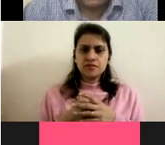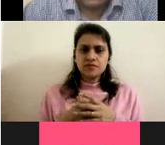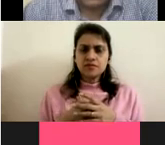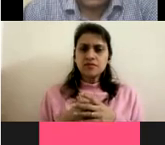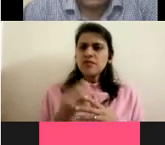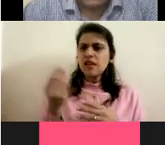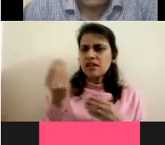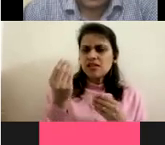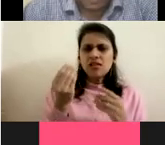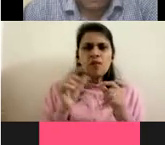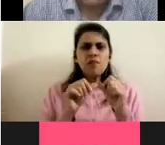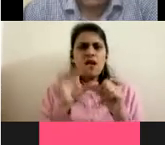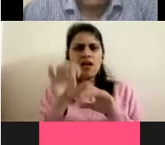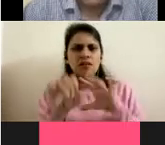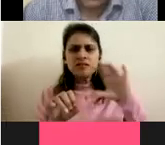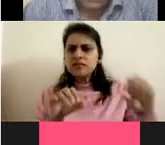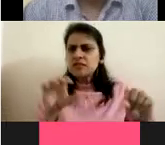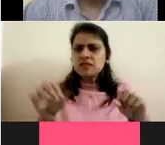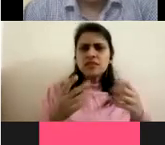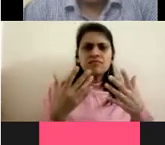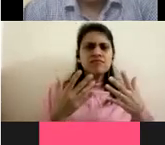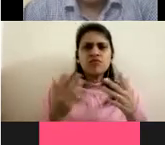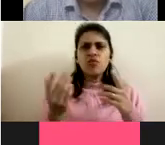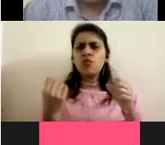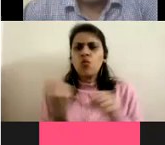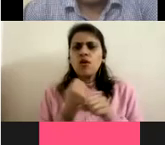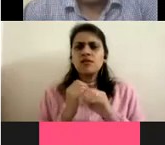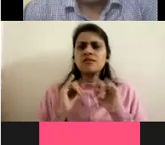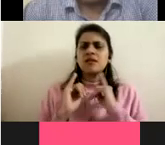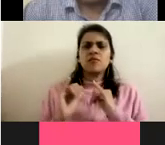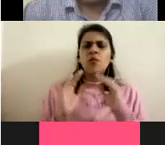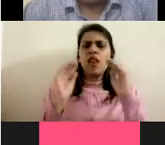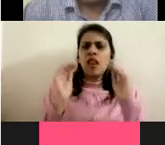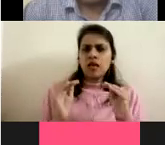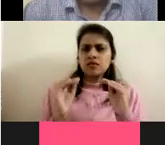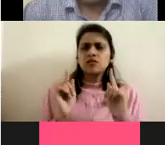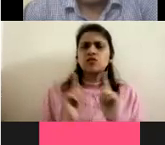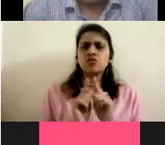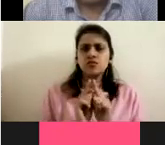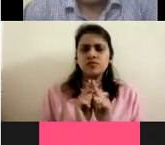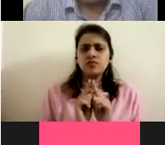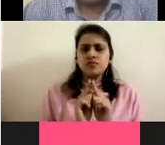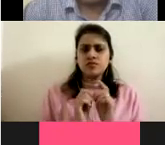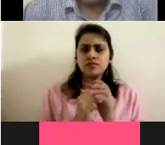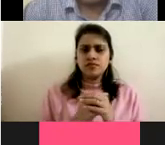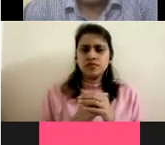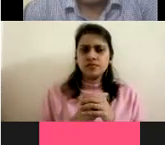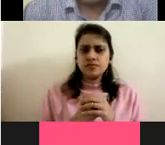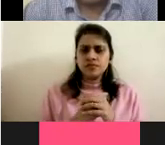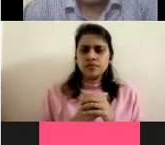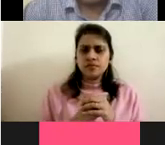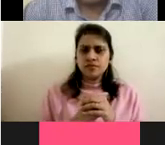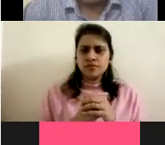fingers. Okay. Correct. Awesome. So then we can't recognize that this